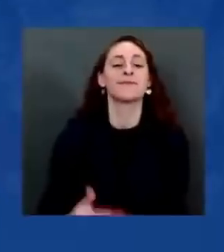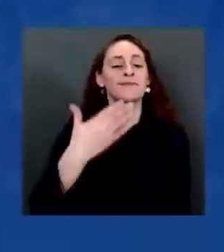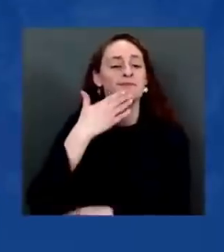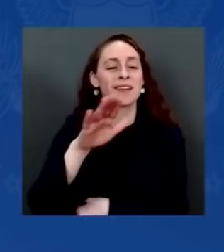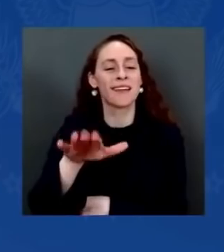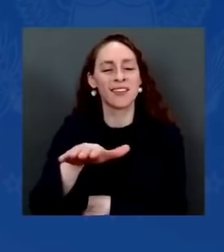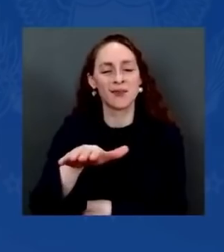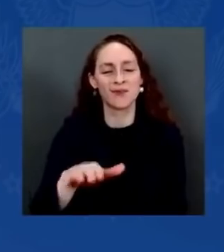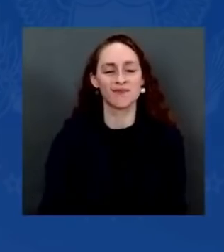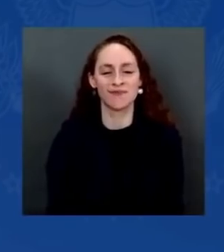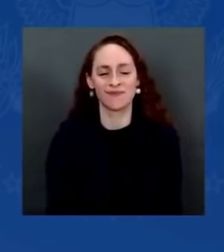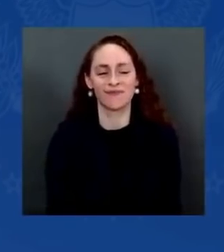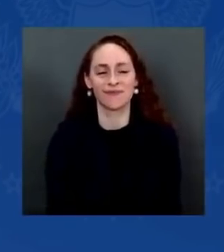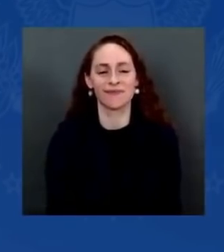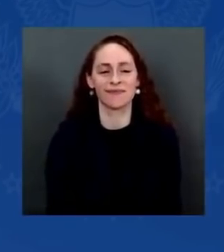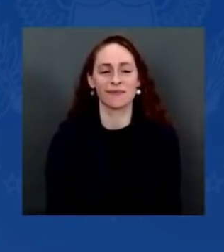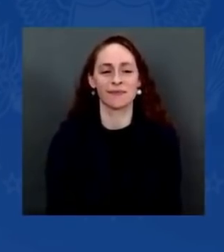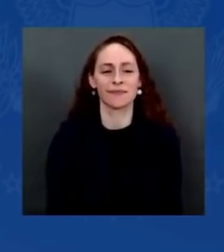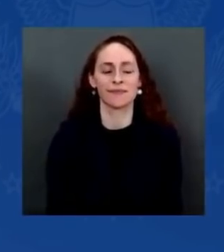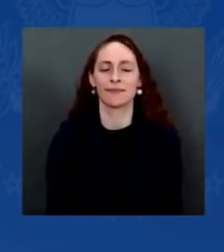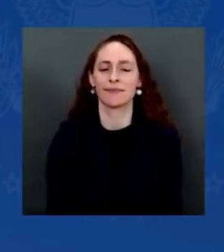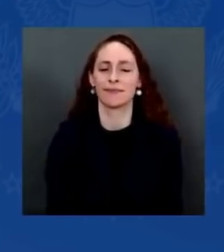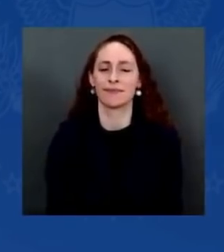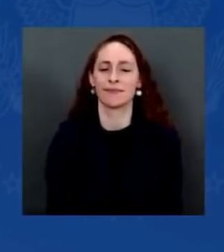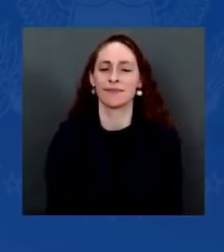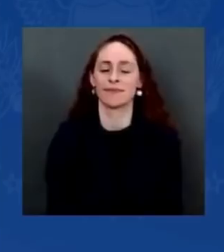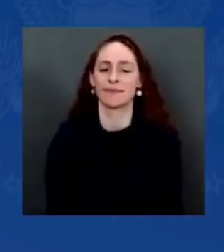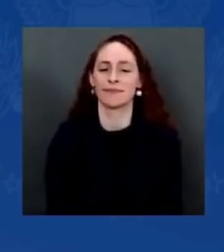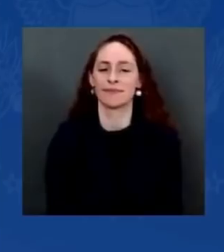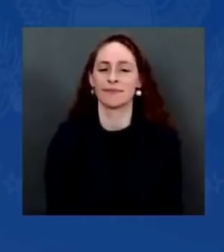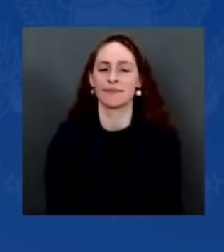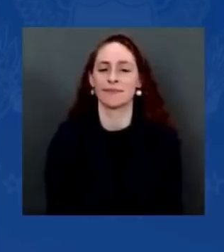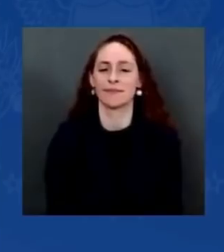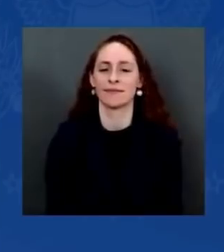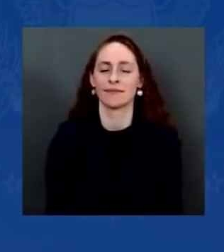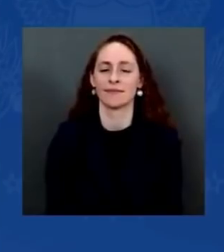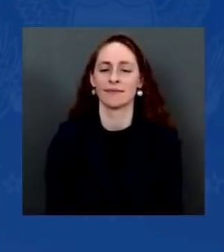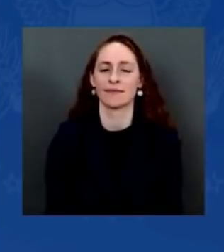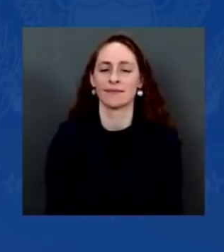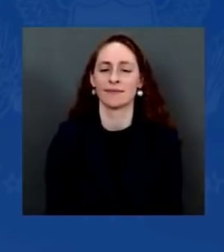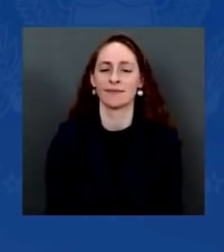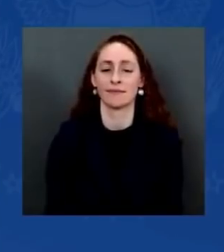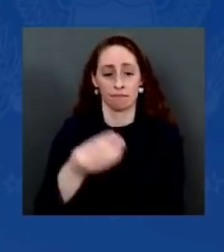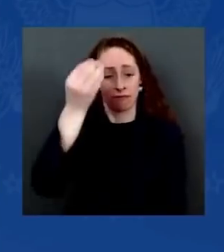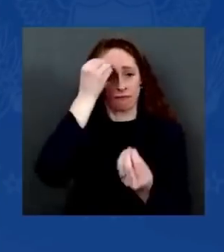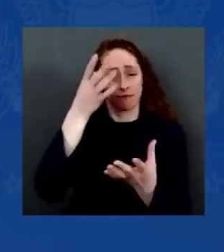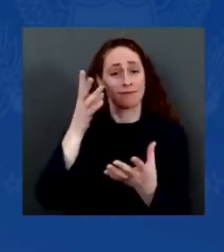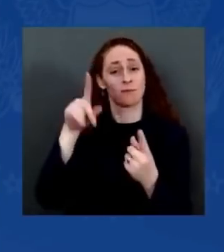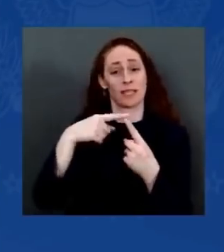I promised when I got elected I'd always give it to you straight from the shoulder. The good, the bad, the